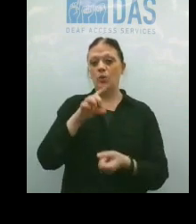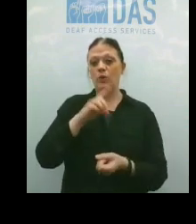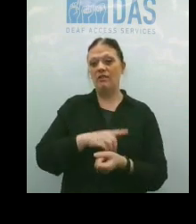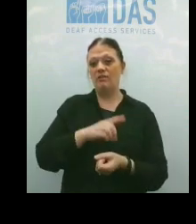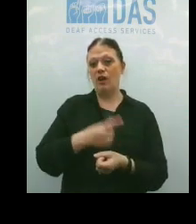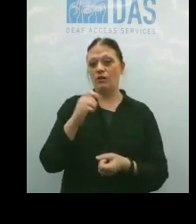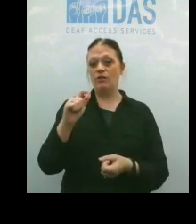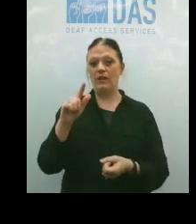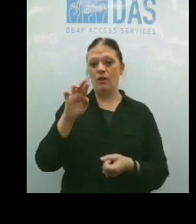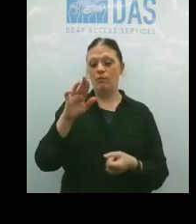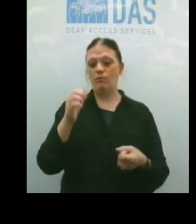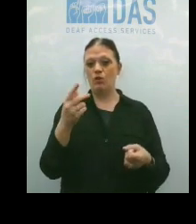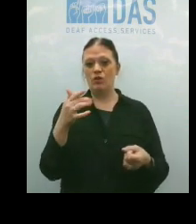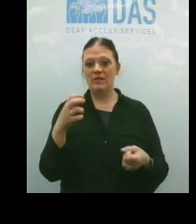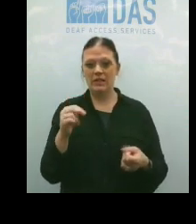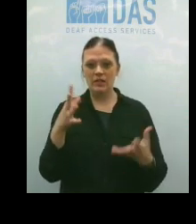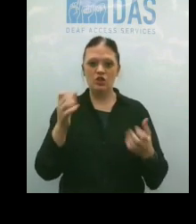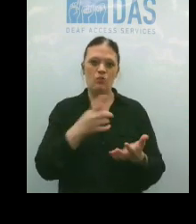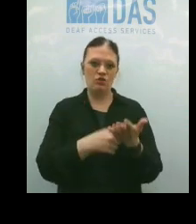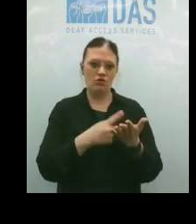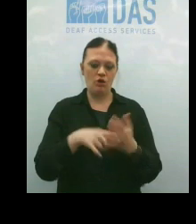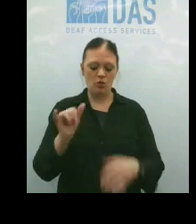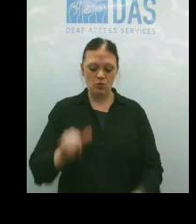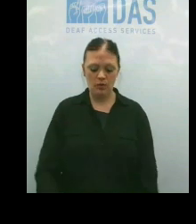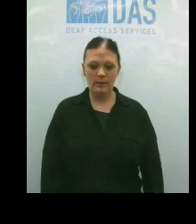Burstein, and I know she wants to talk about this subject too.